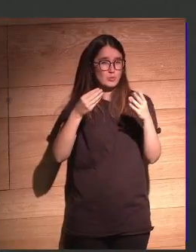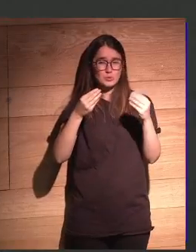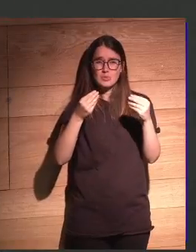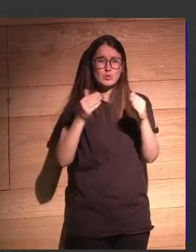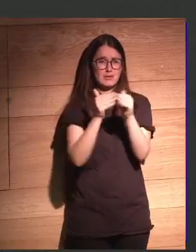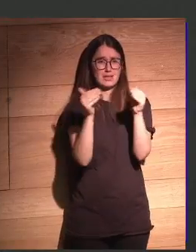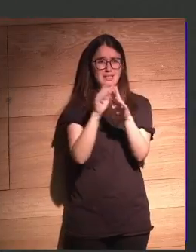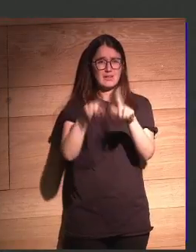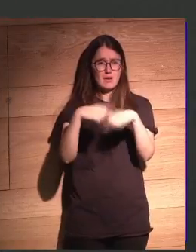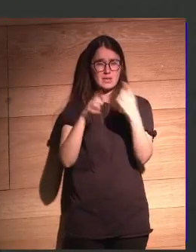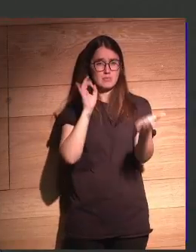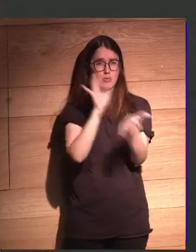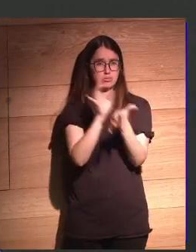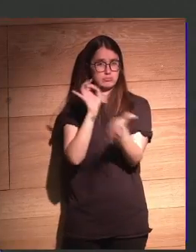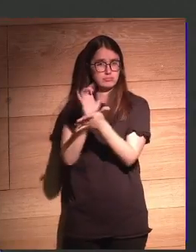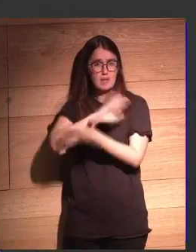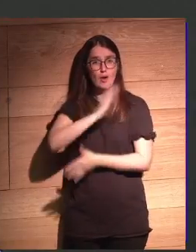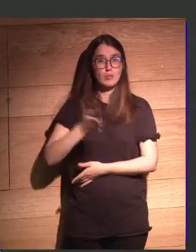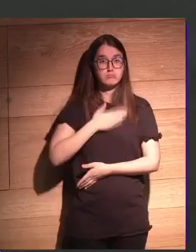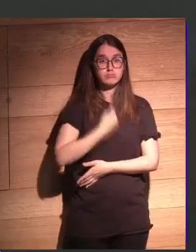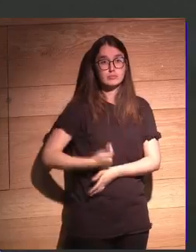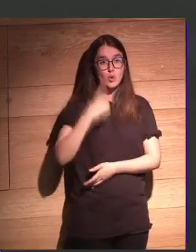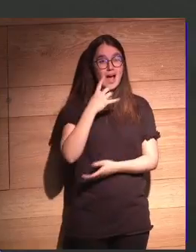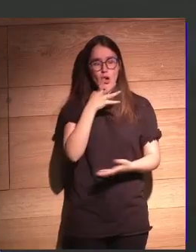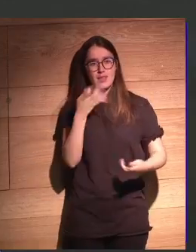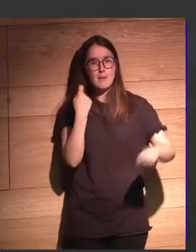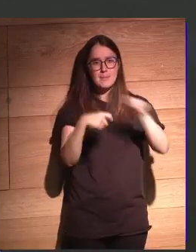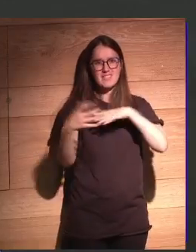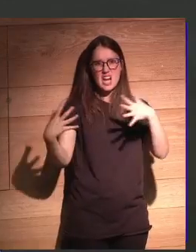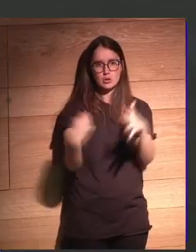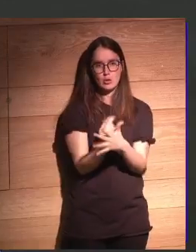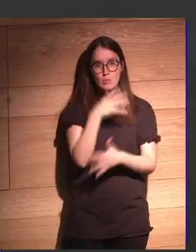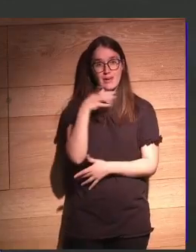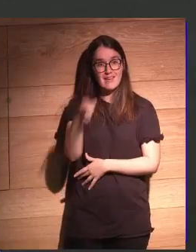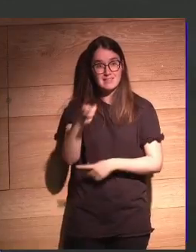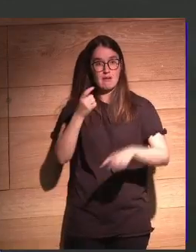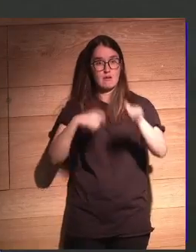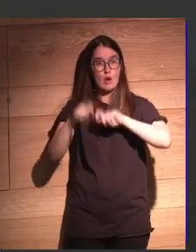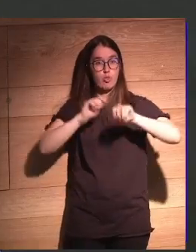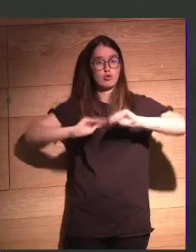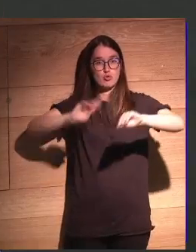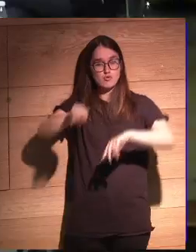the National Bank told them that they had all these houses from all the